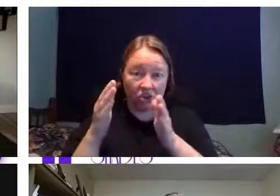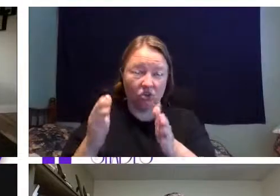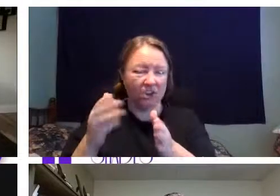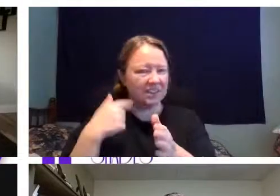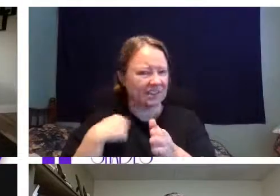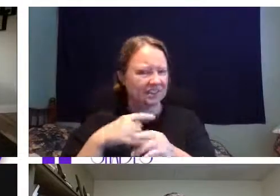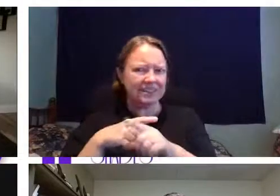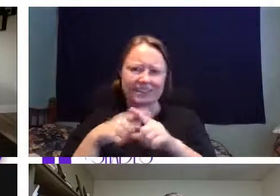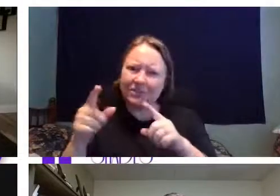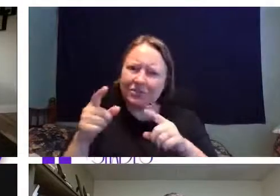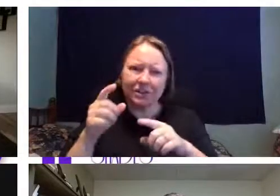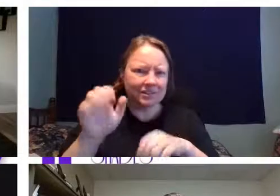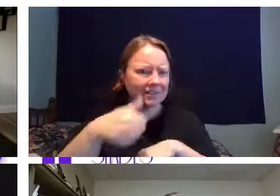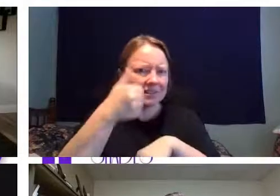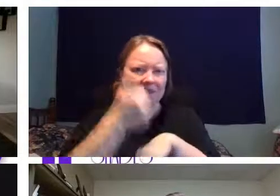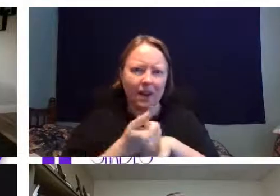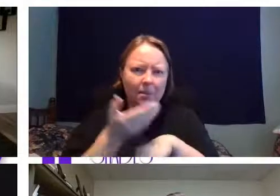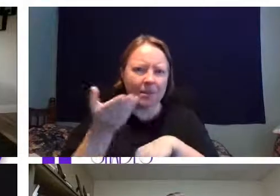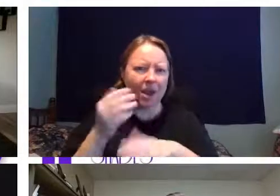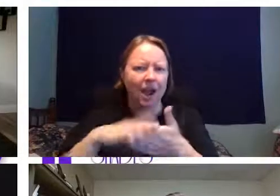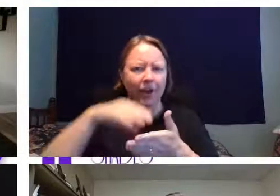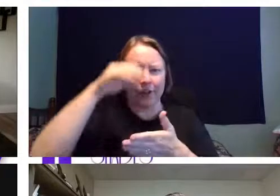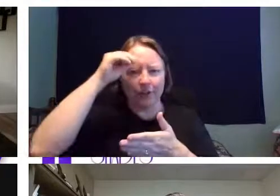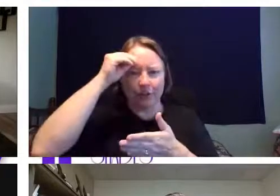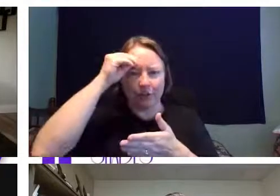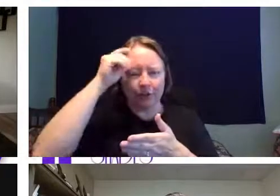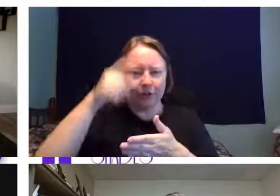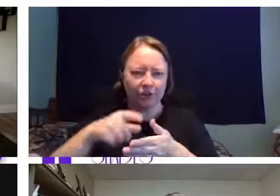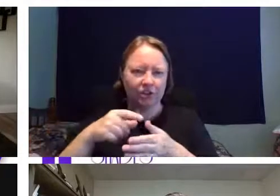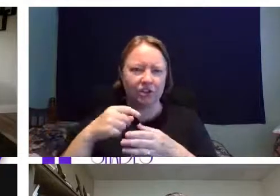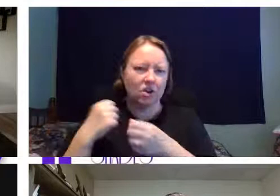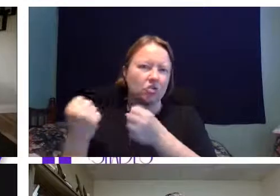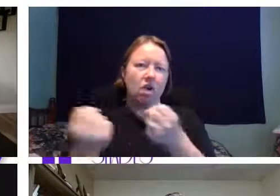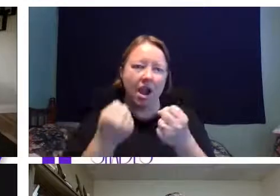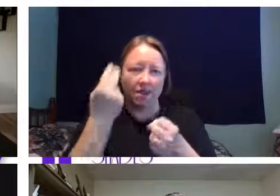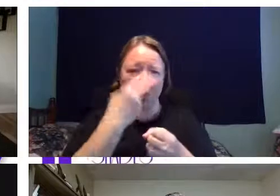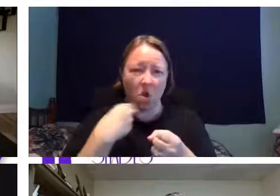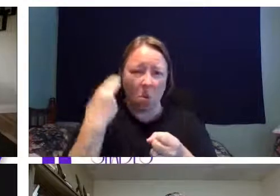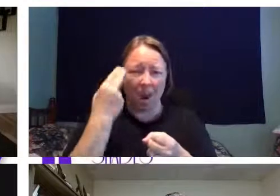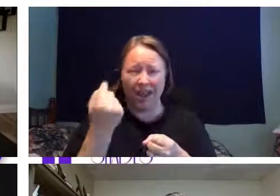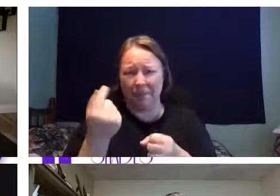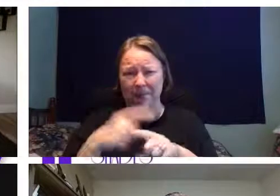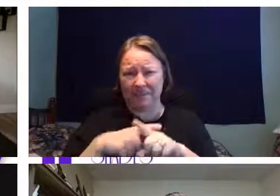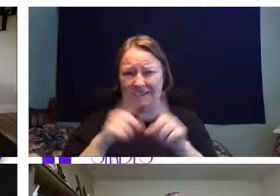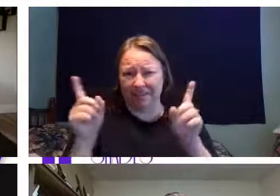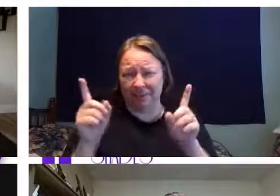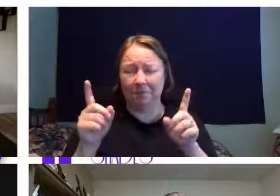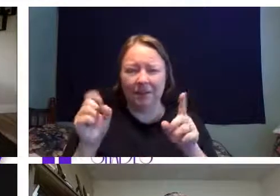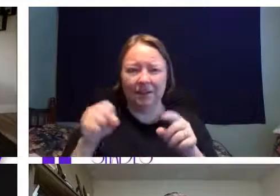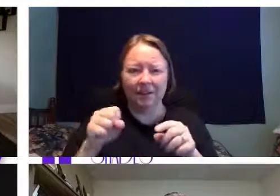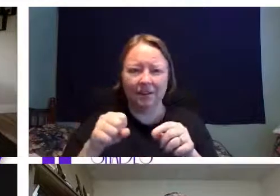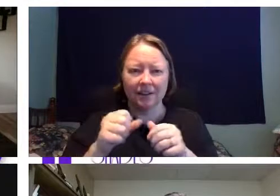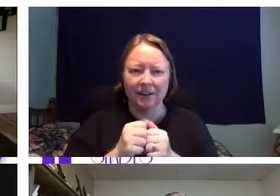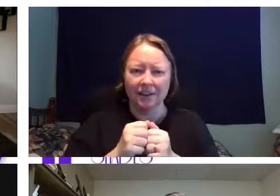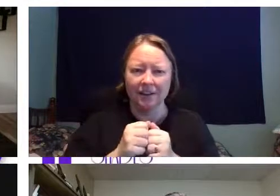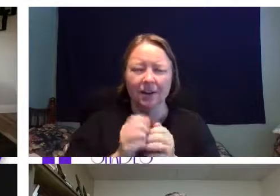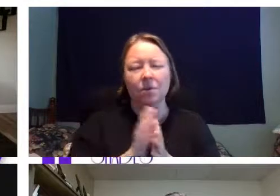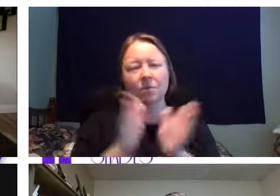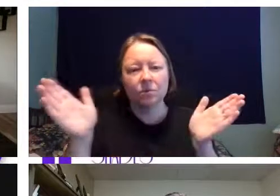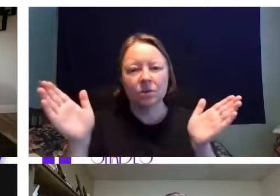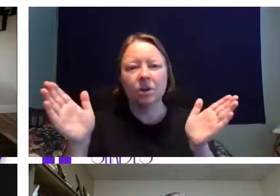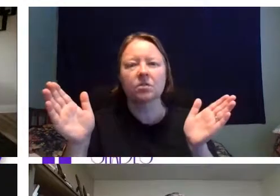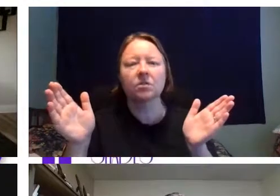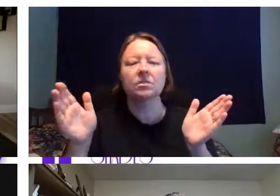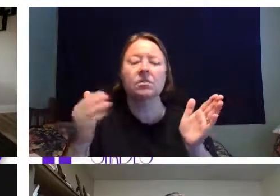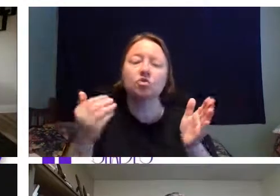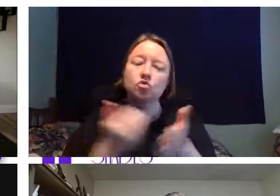structure there that I learned. Even just driving in Hawaii was just a little bit different. But yeah, just overall, just the